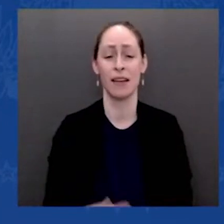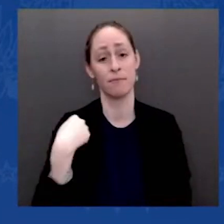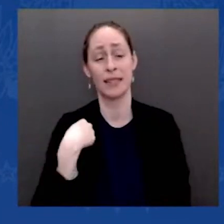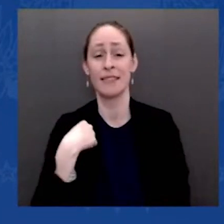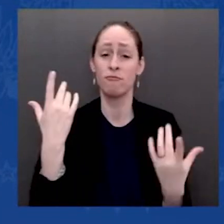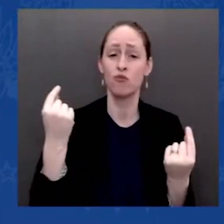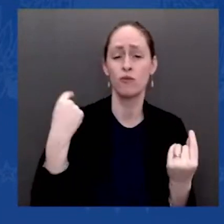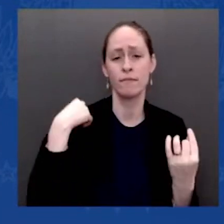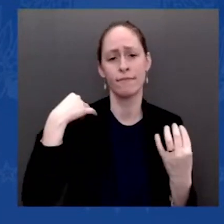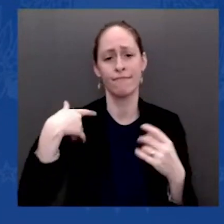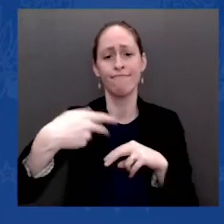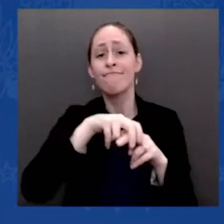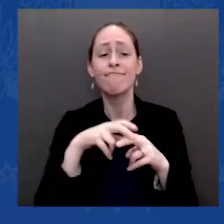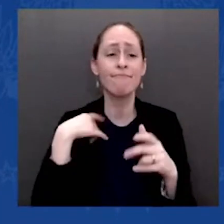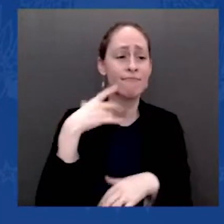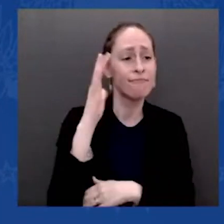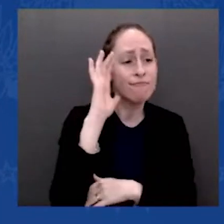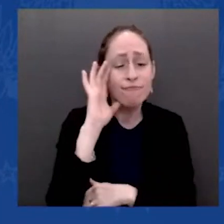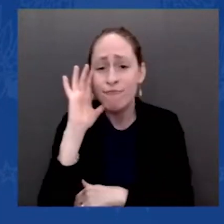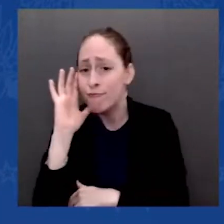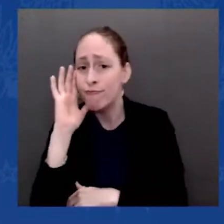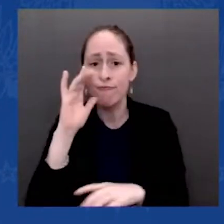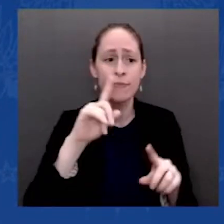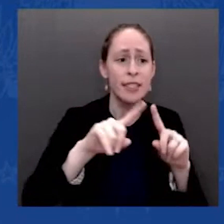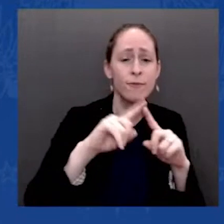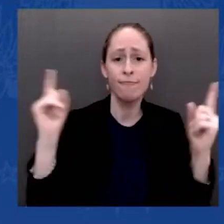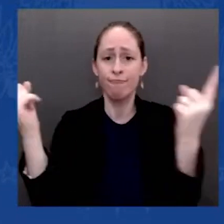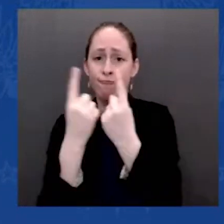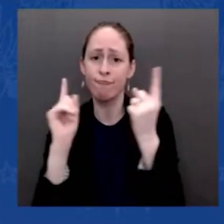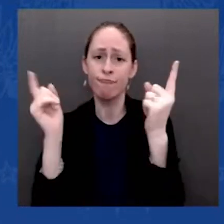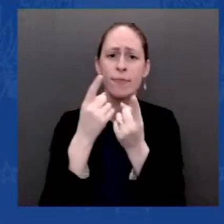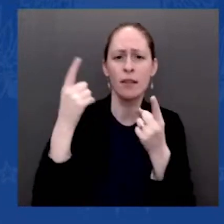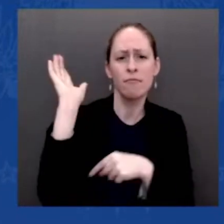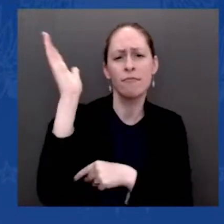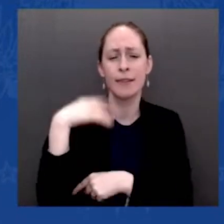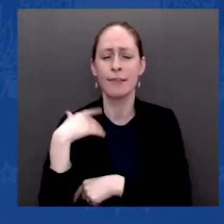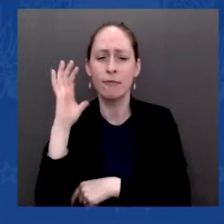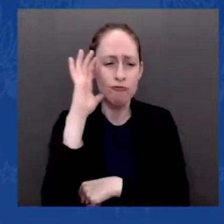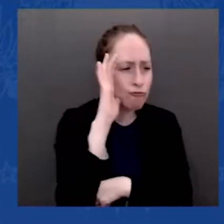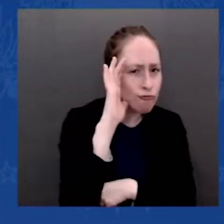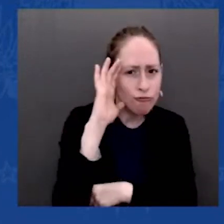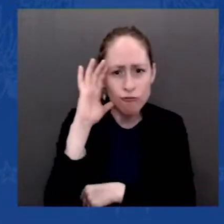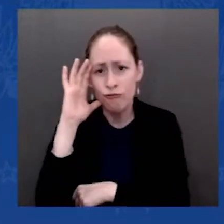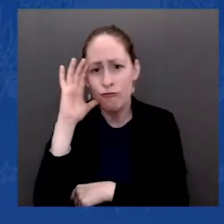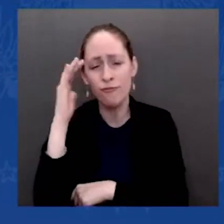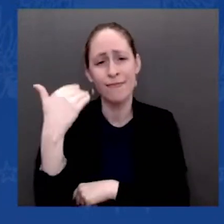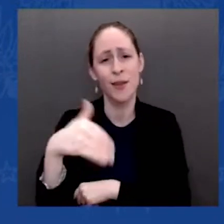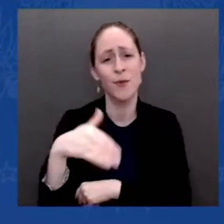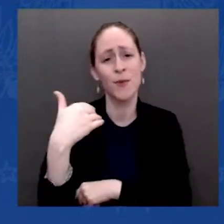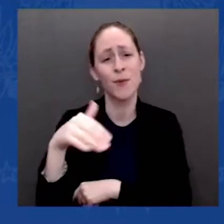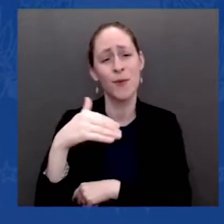a while, the impression, it takes a while, I have to admit, but the impression you get is, you know, as you well